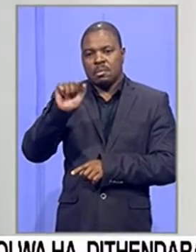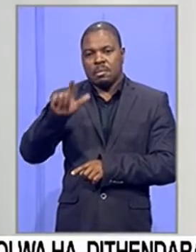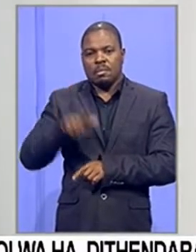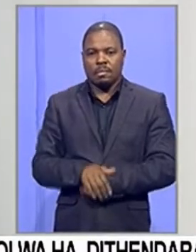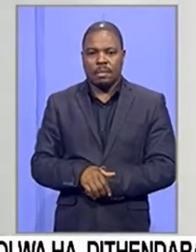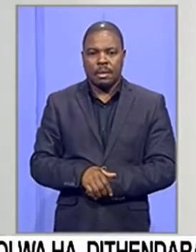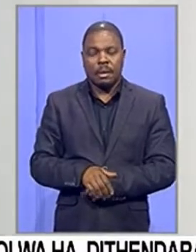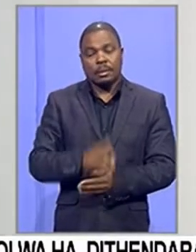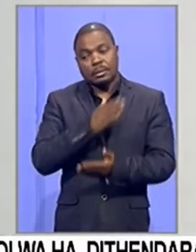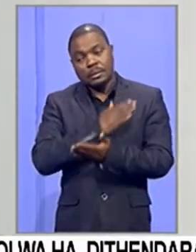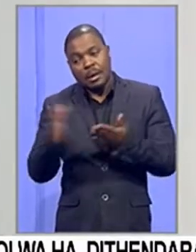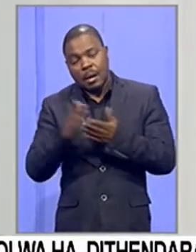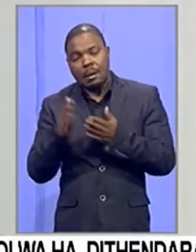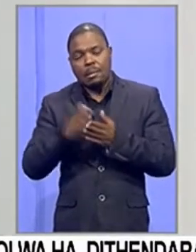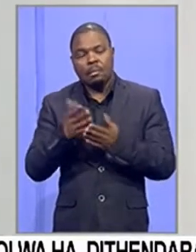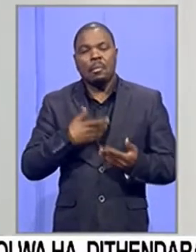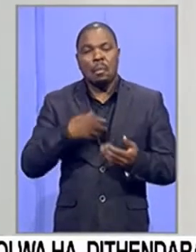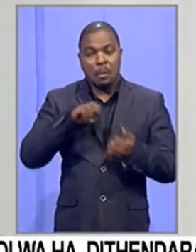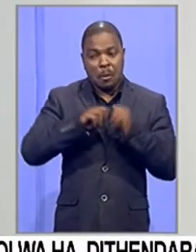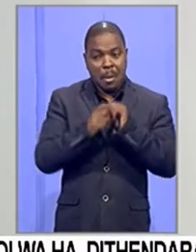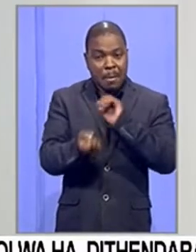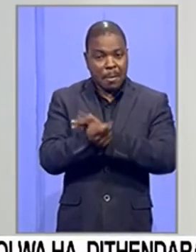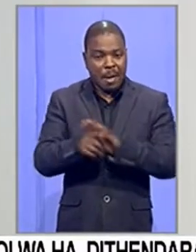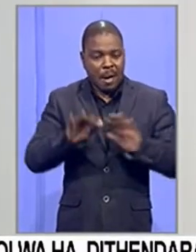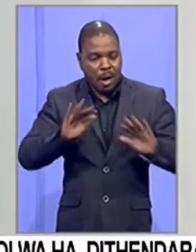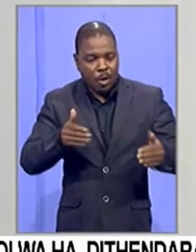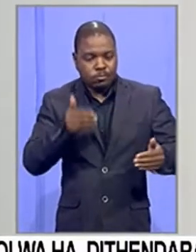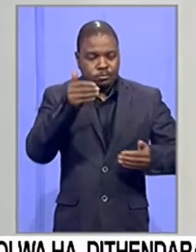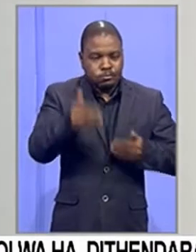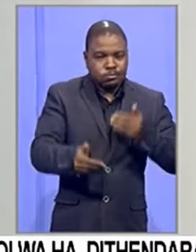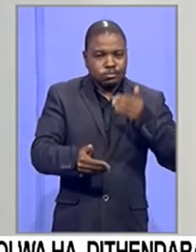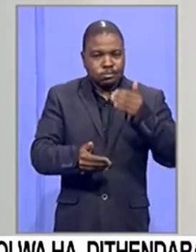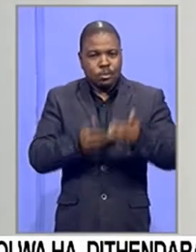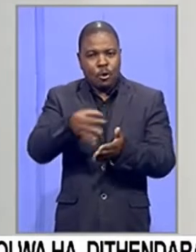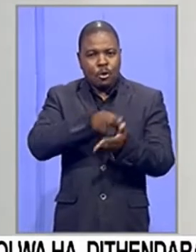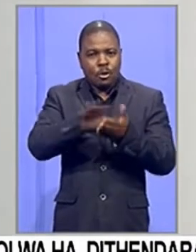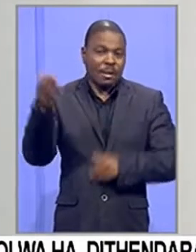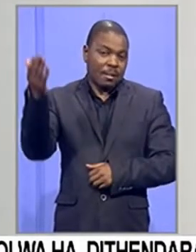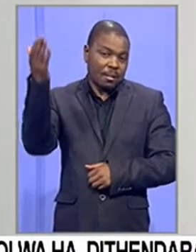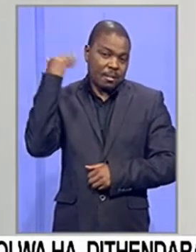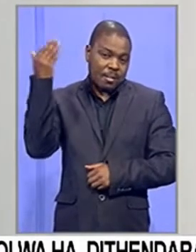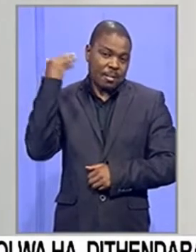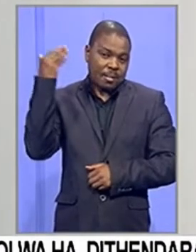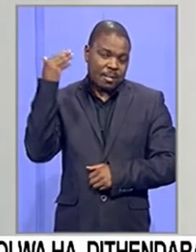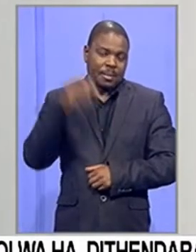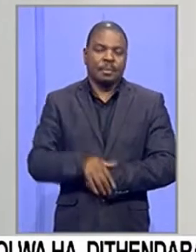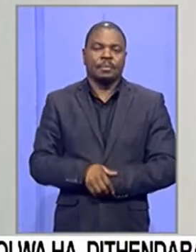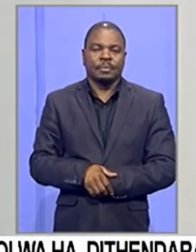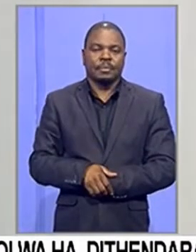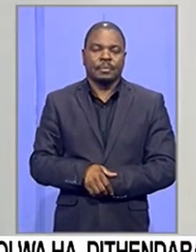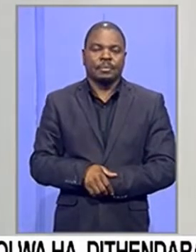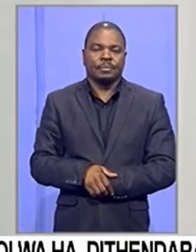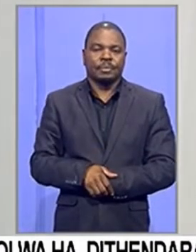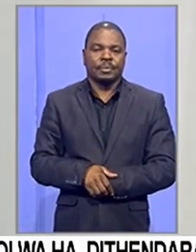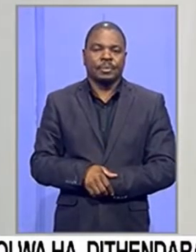Irregularities in terms of the handling of the previous tender